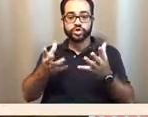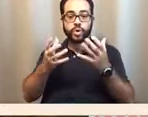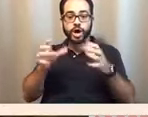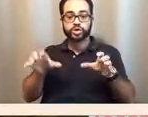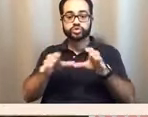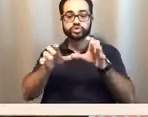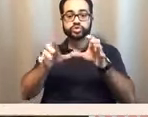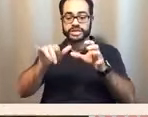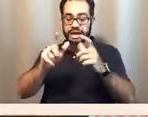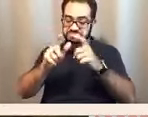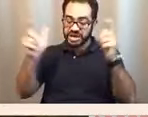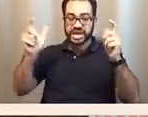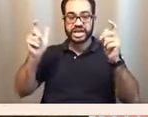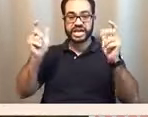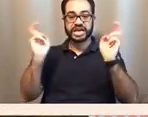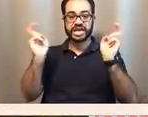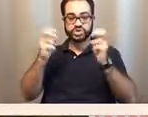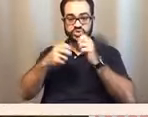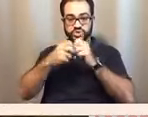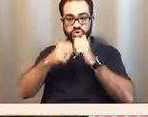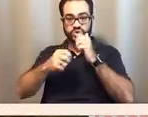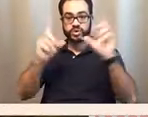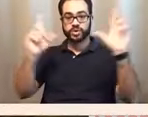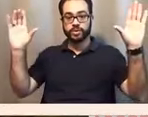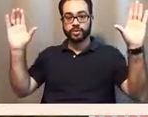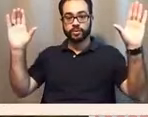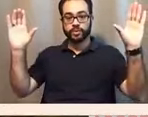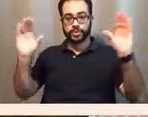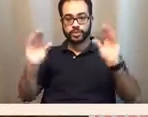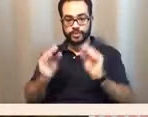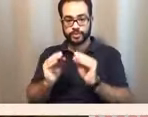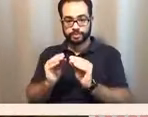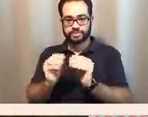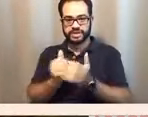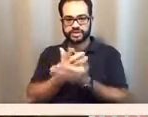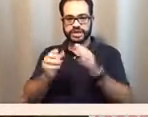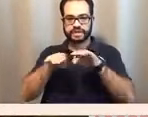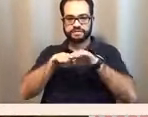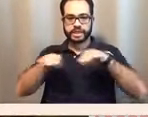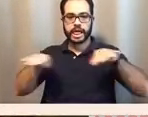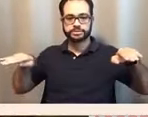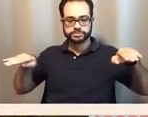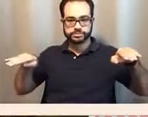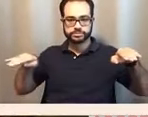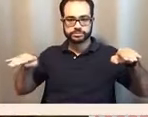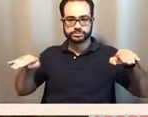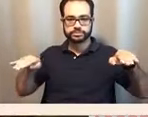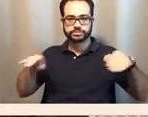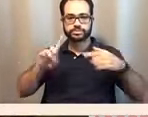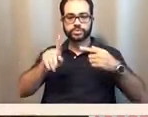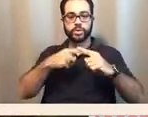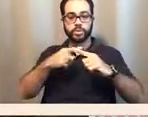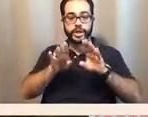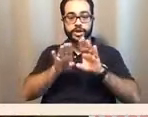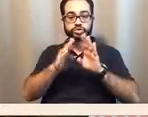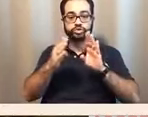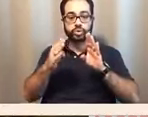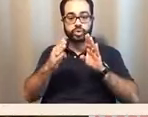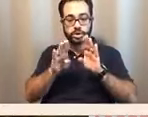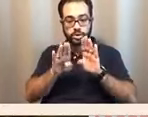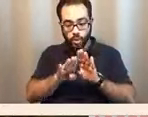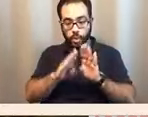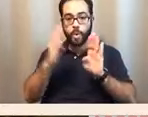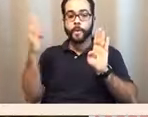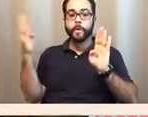issue to where everything is flat. And when doors start to open of opposition in